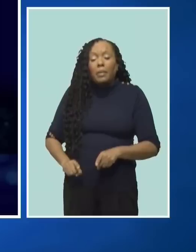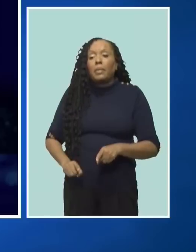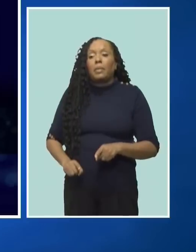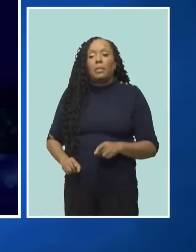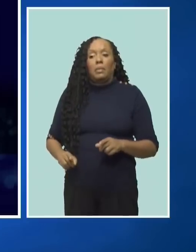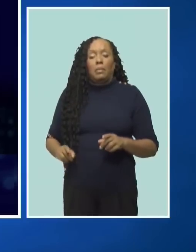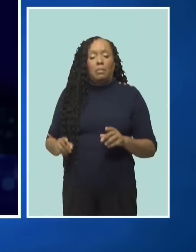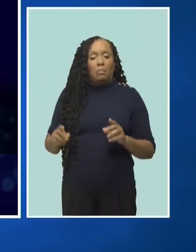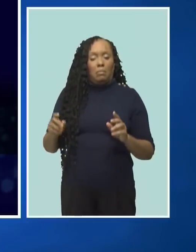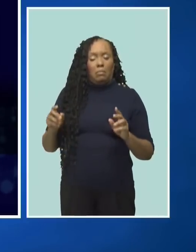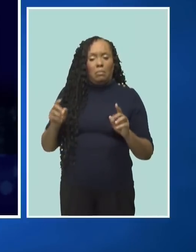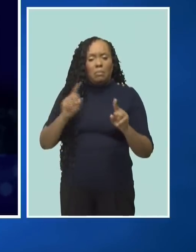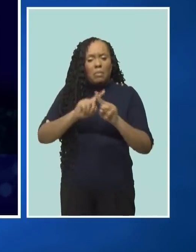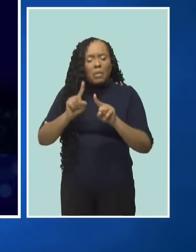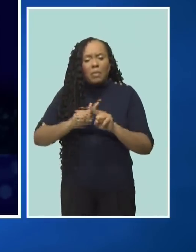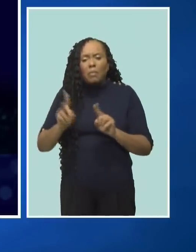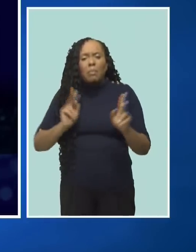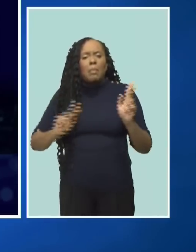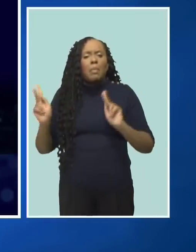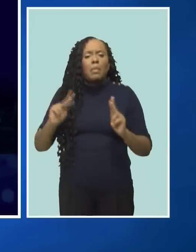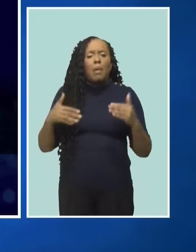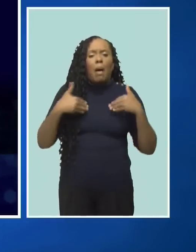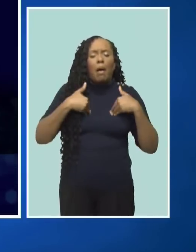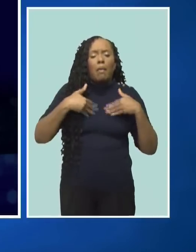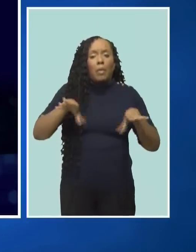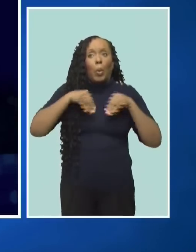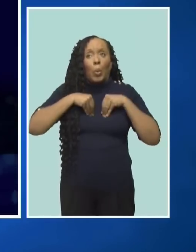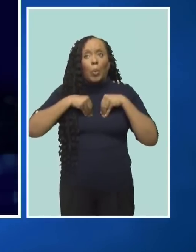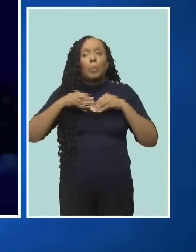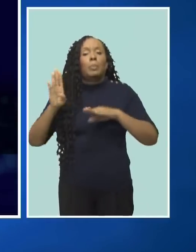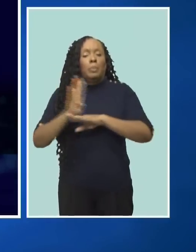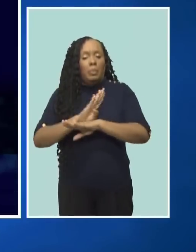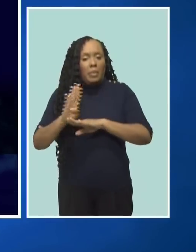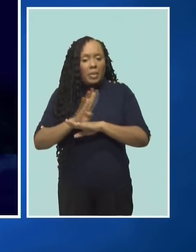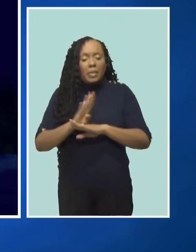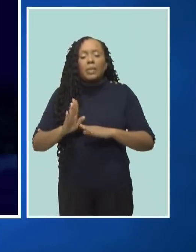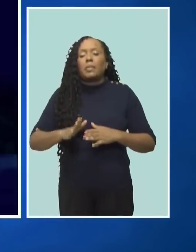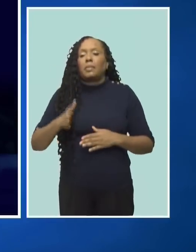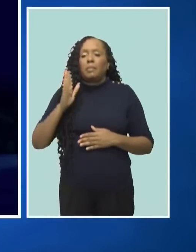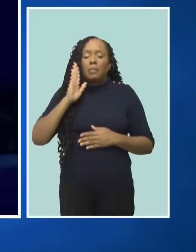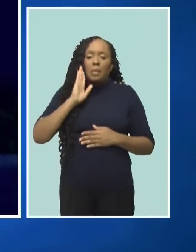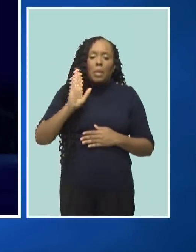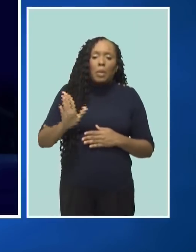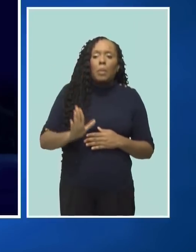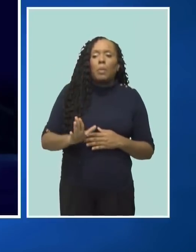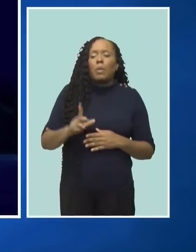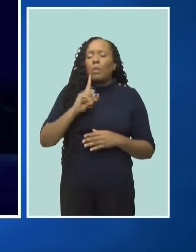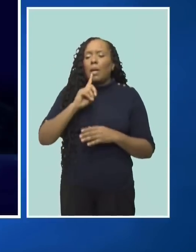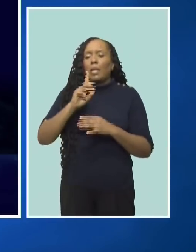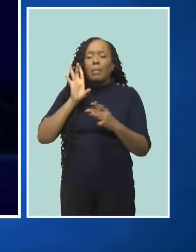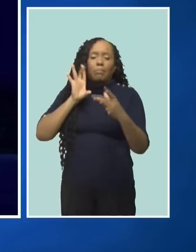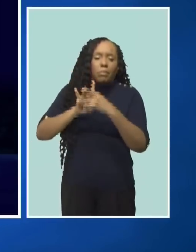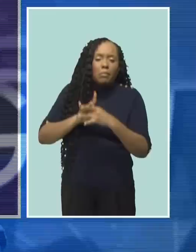of sectors and will challenge us as government to meet their passion and their